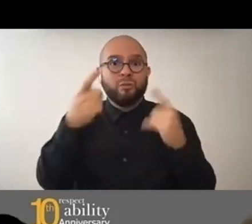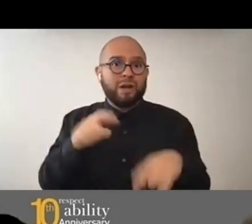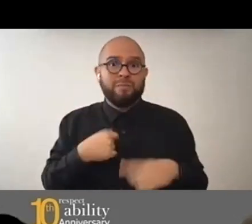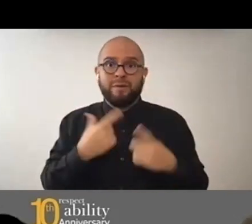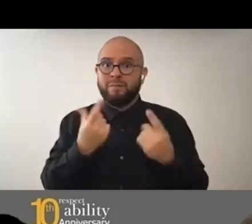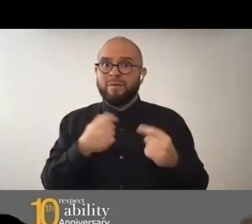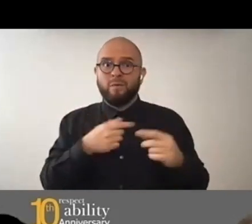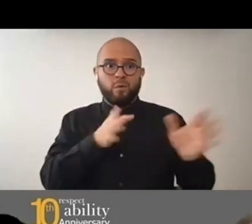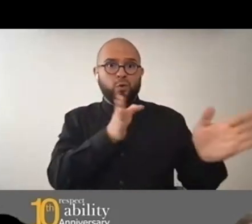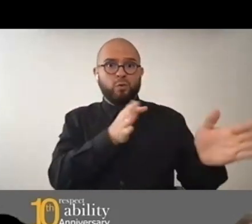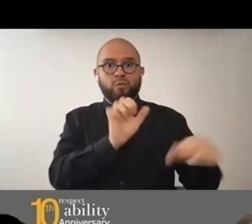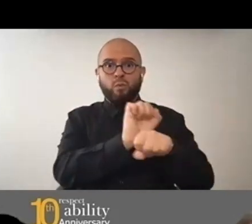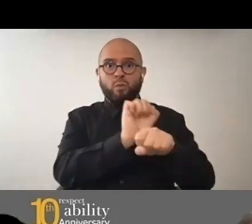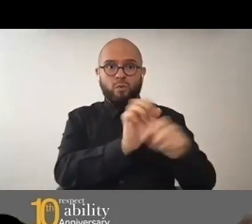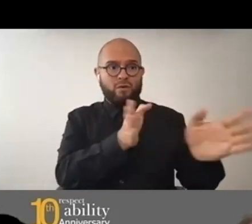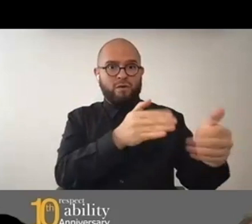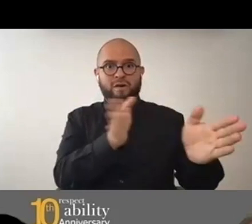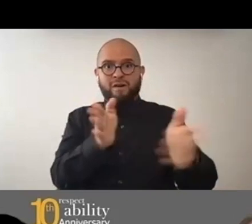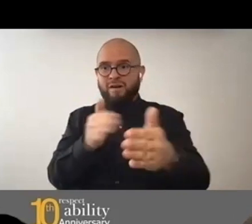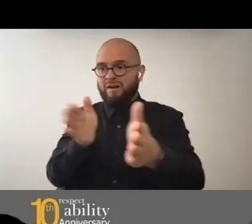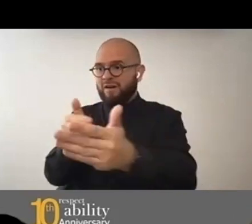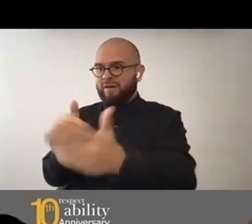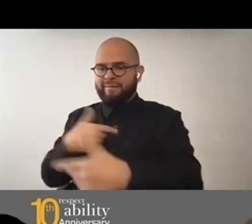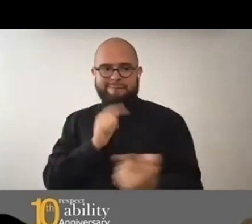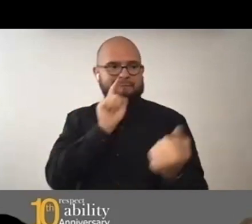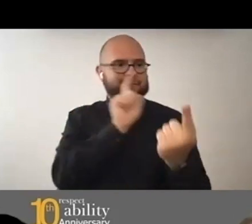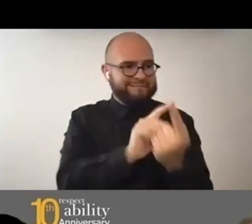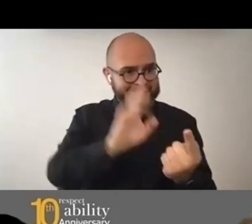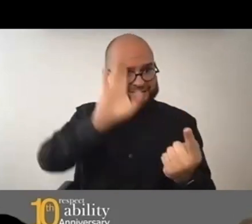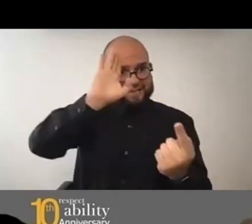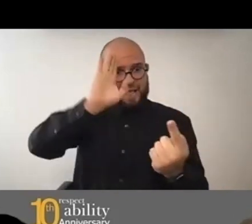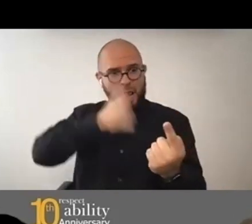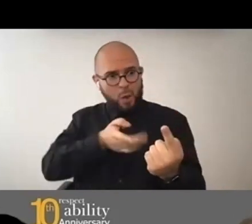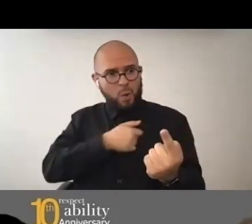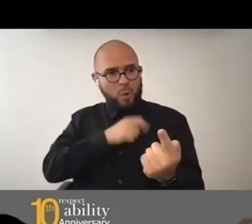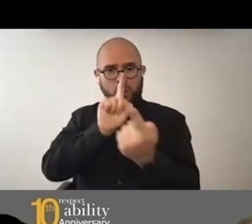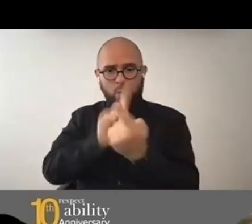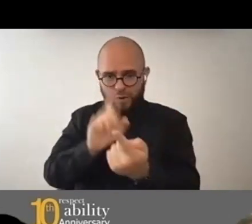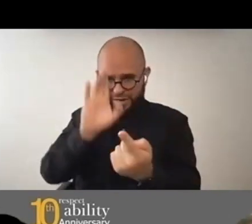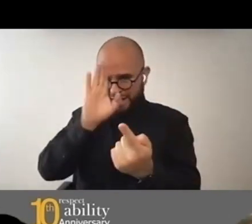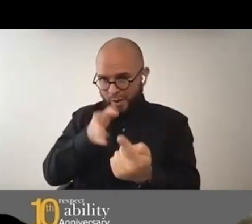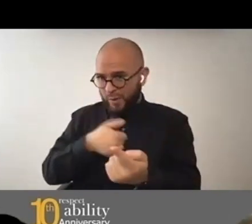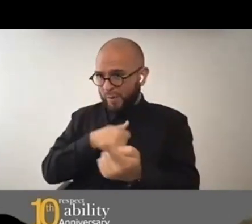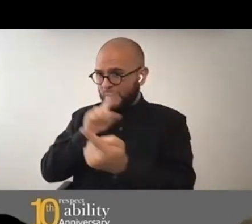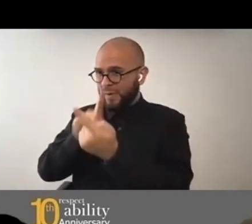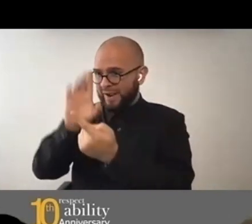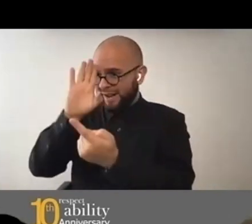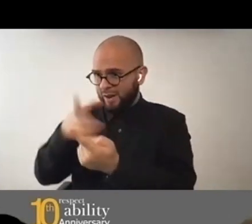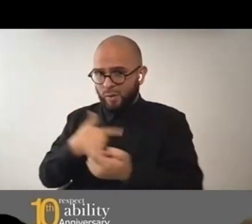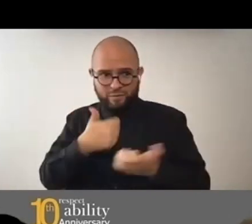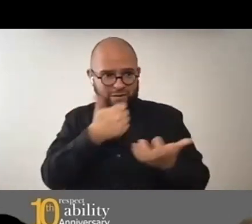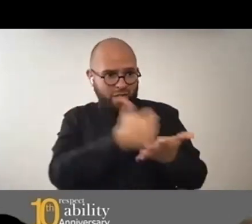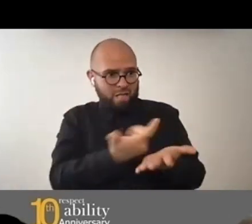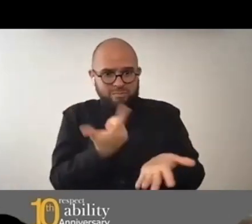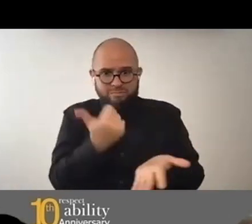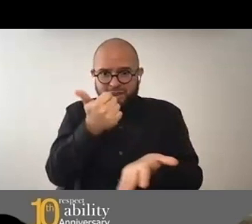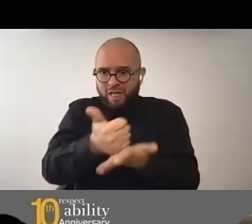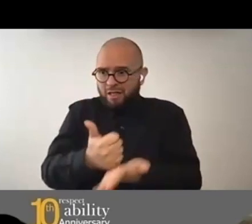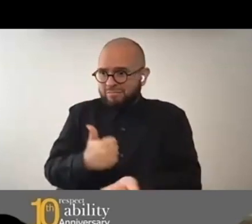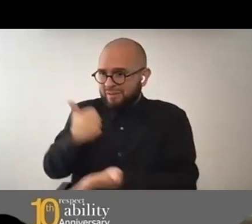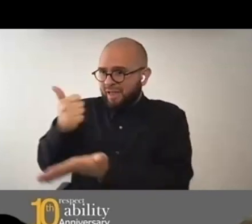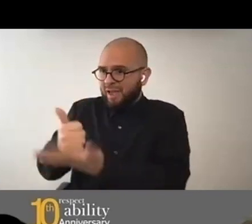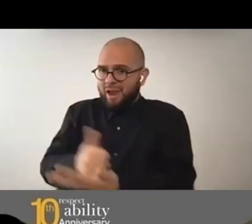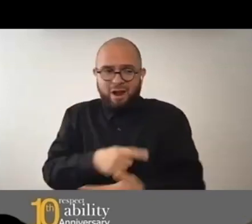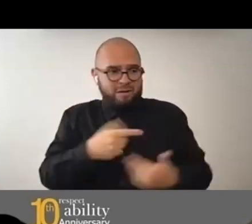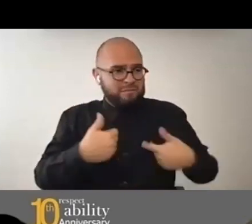cubicle. And I would ask each staff member, like, hi, so-and-so, is there anything I can do for you? Is there any research you'd like me to do?